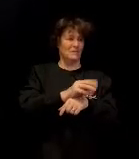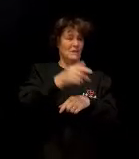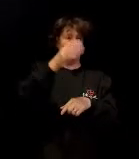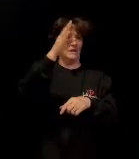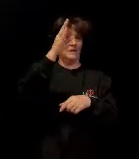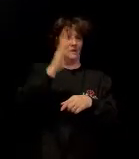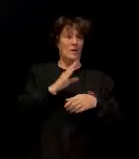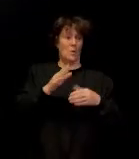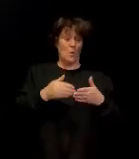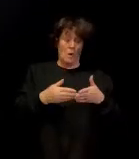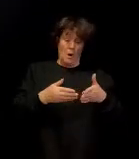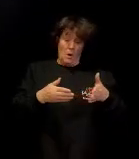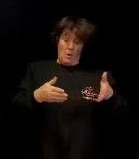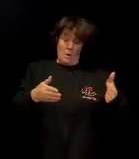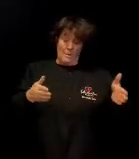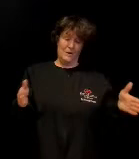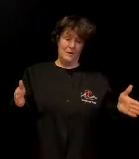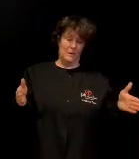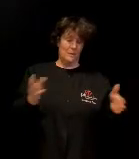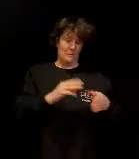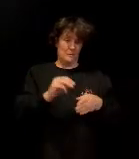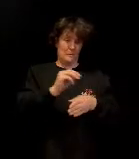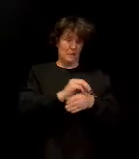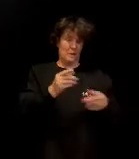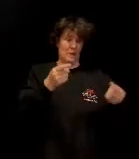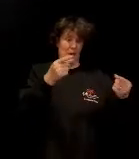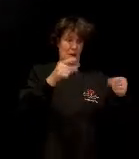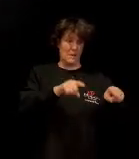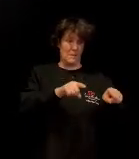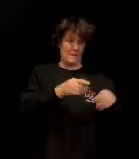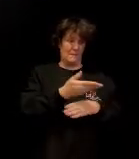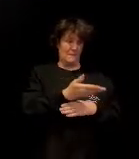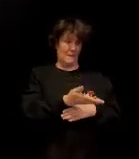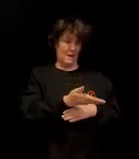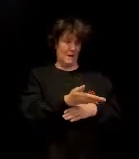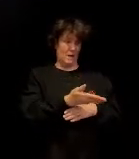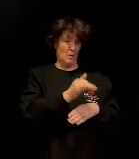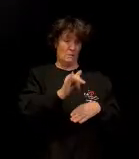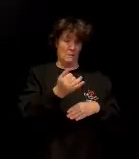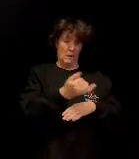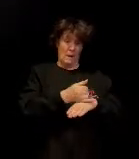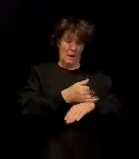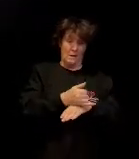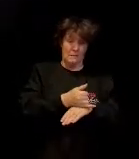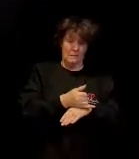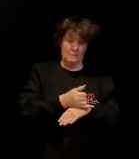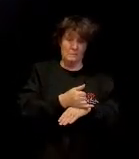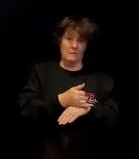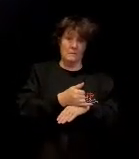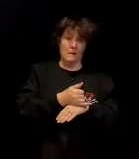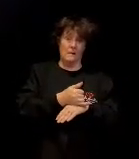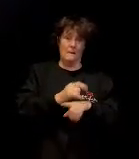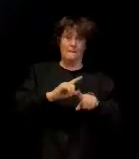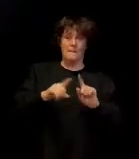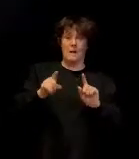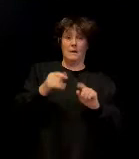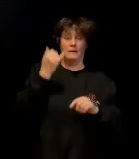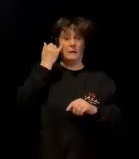God had opened up a door for ministry to happen there on that island. But if the people would